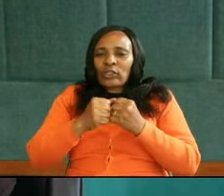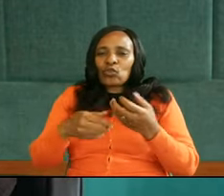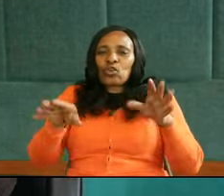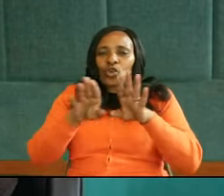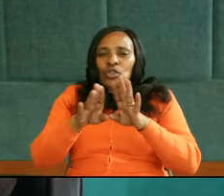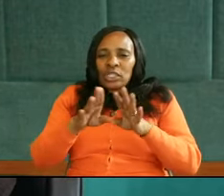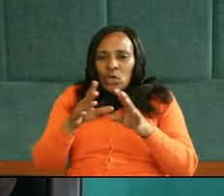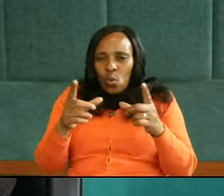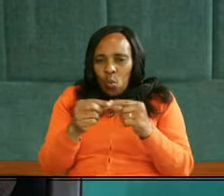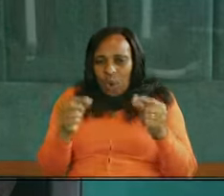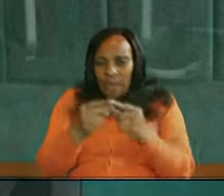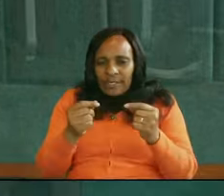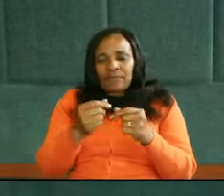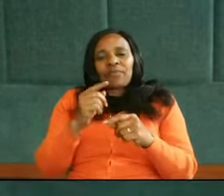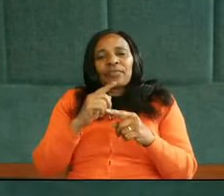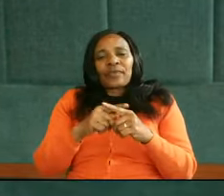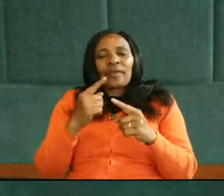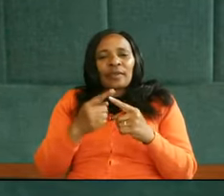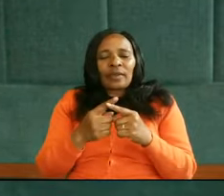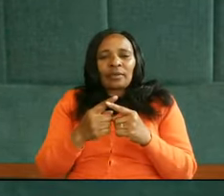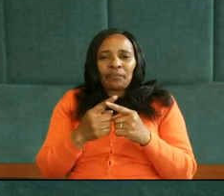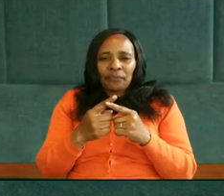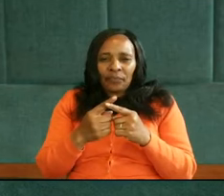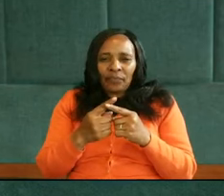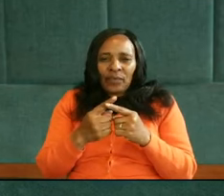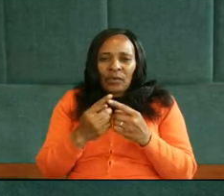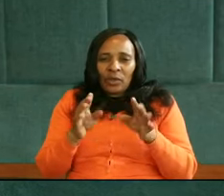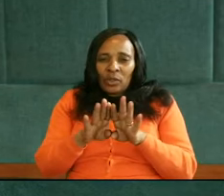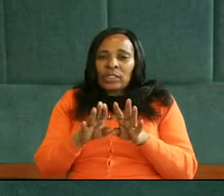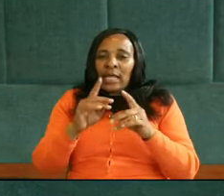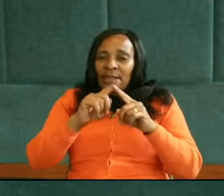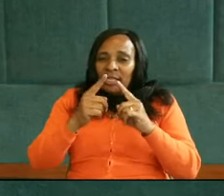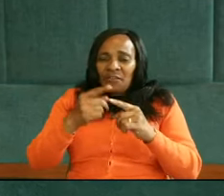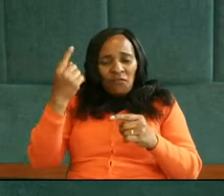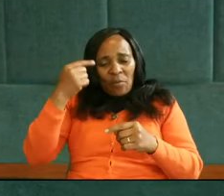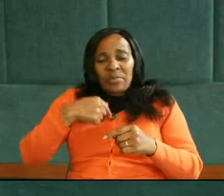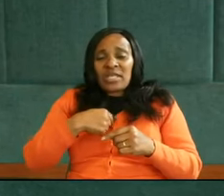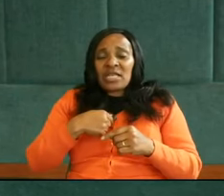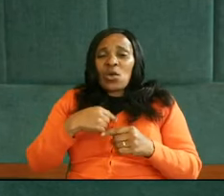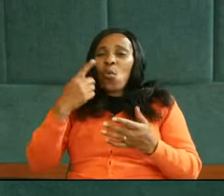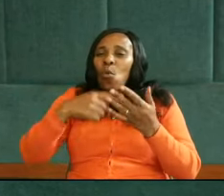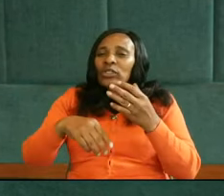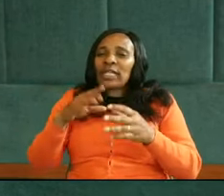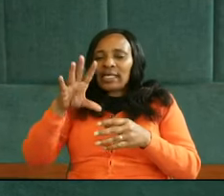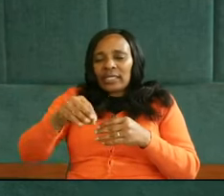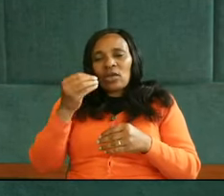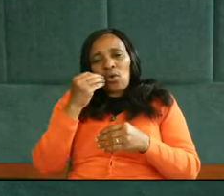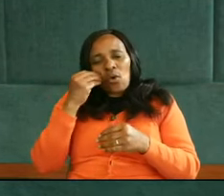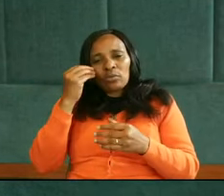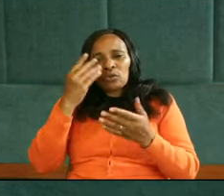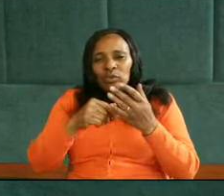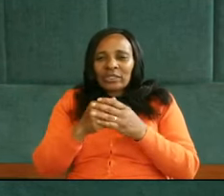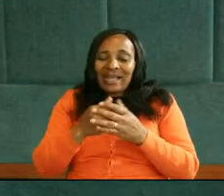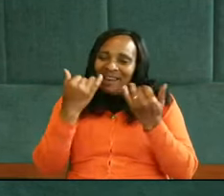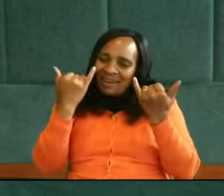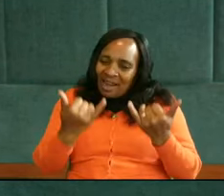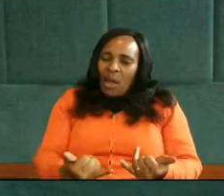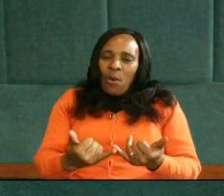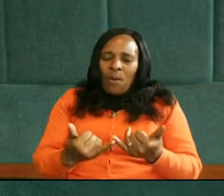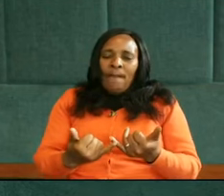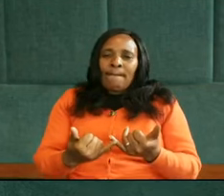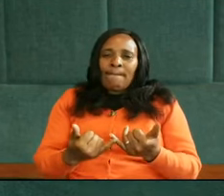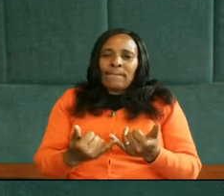everyone. Parting shots. For me, what I take home is that right now in